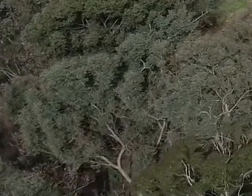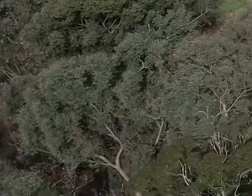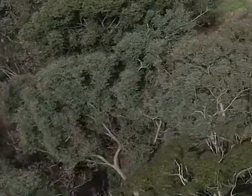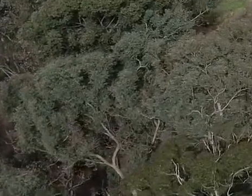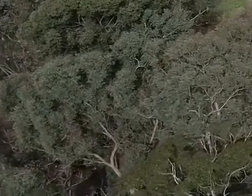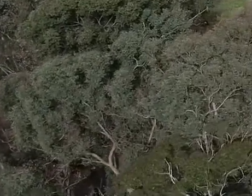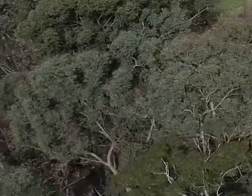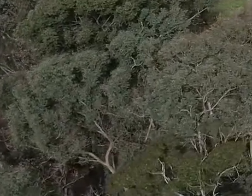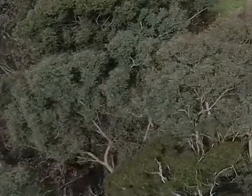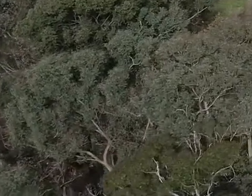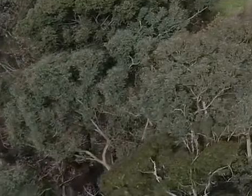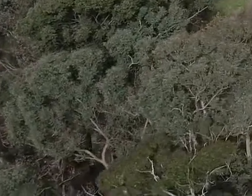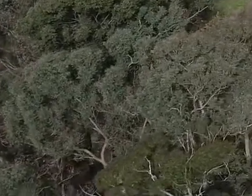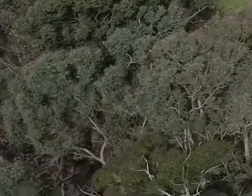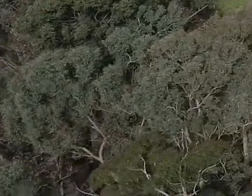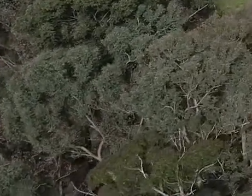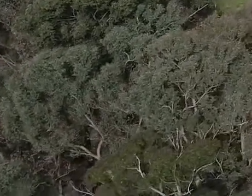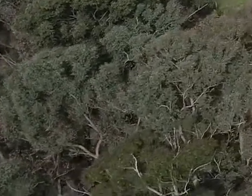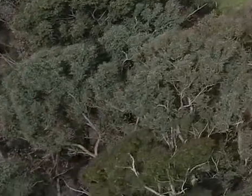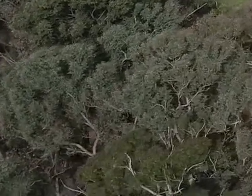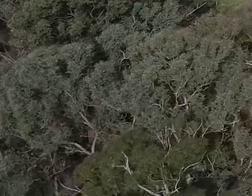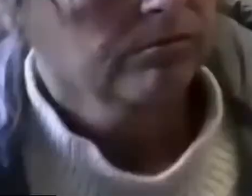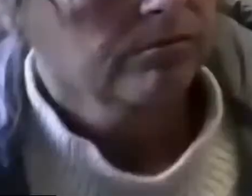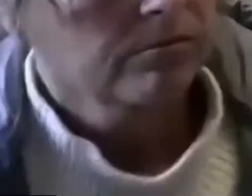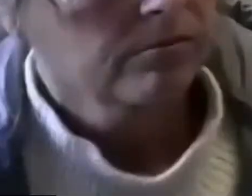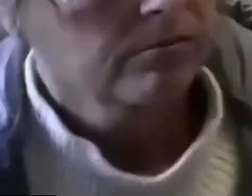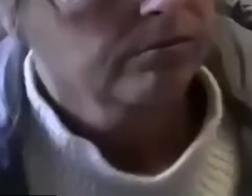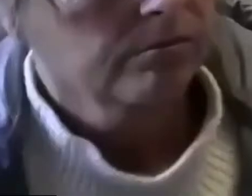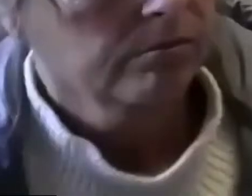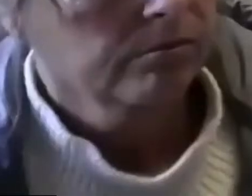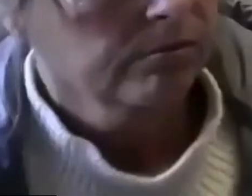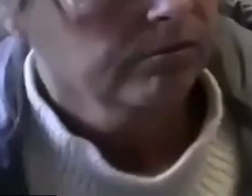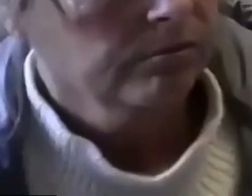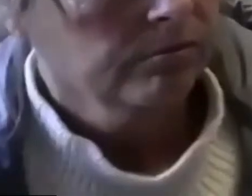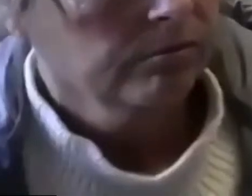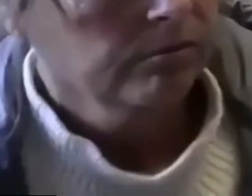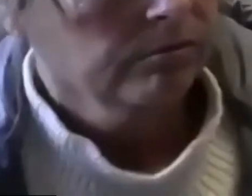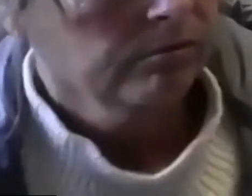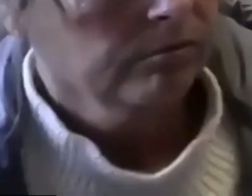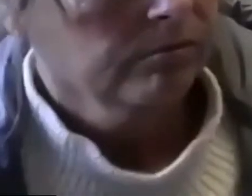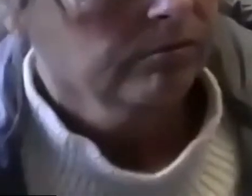I just wanted to be back there and give me peace of mind one way or another. And then after that,